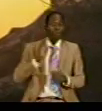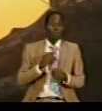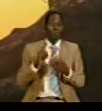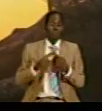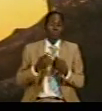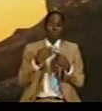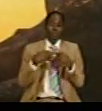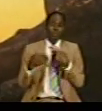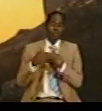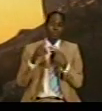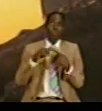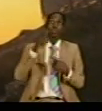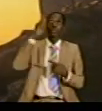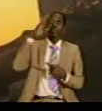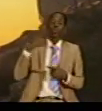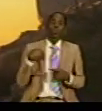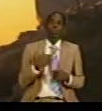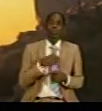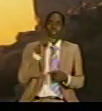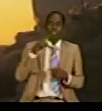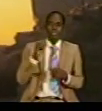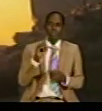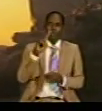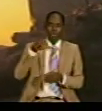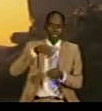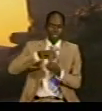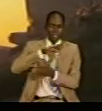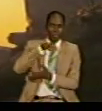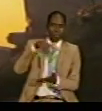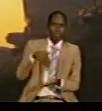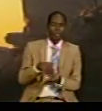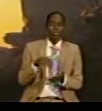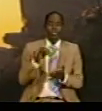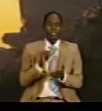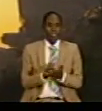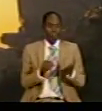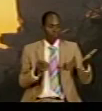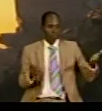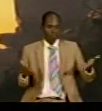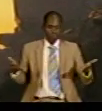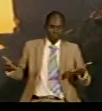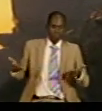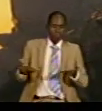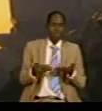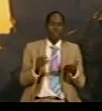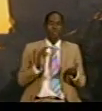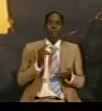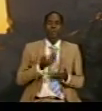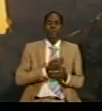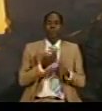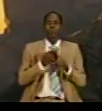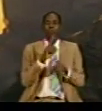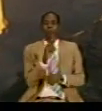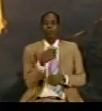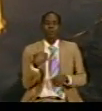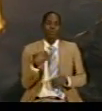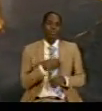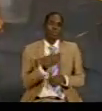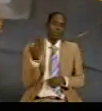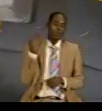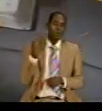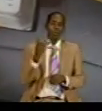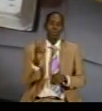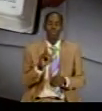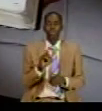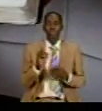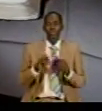the mediator, the one that stands between and brings us from where we were to where we ought to be in the Lord.